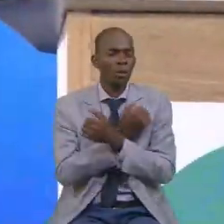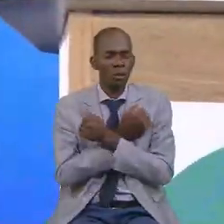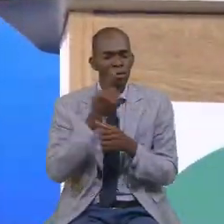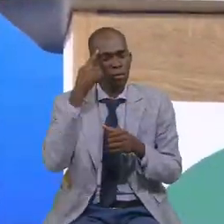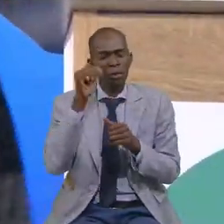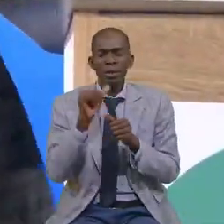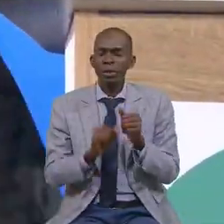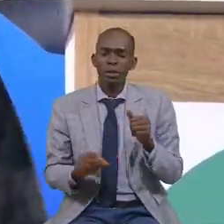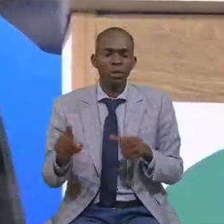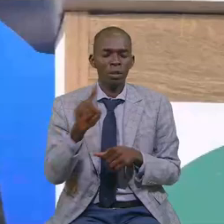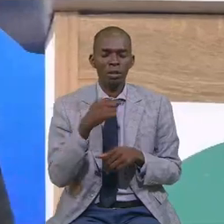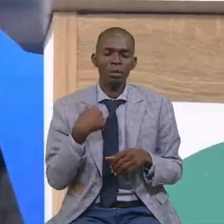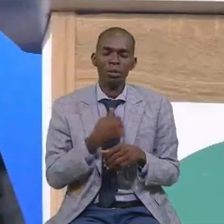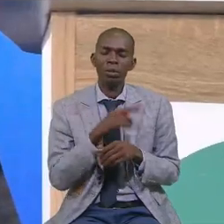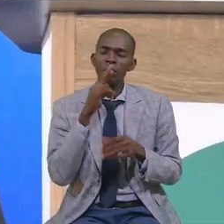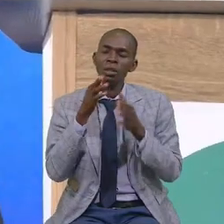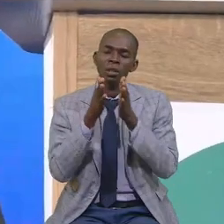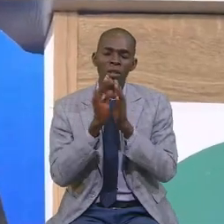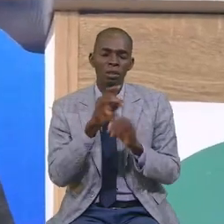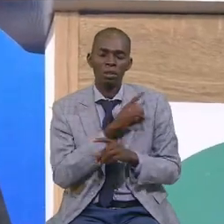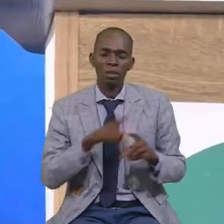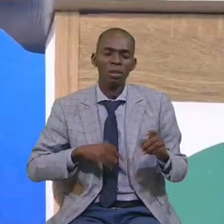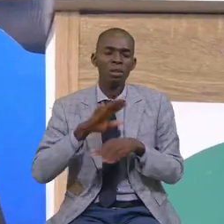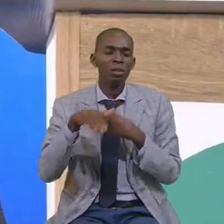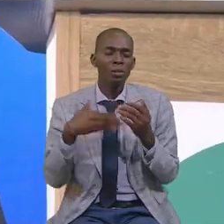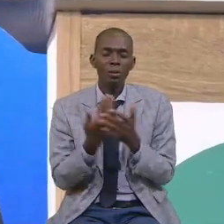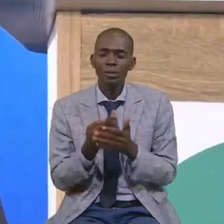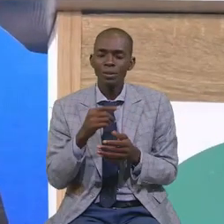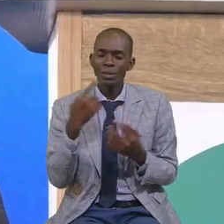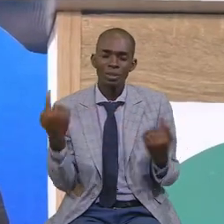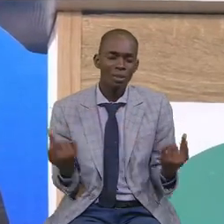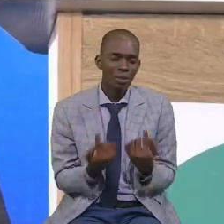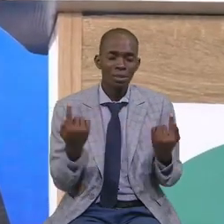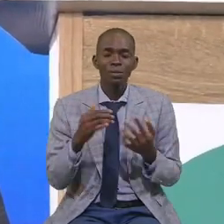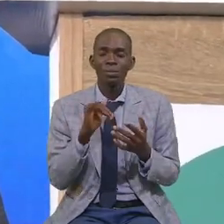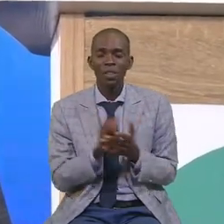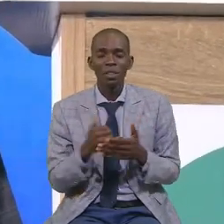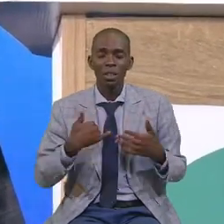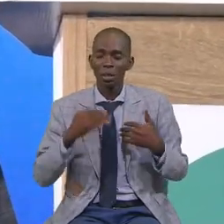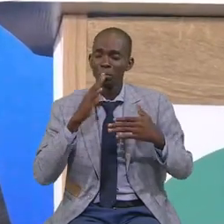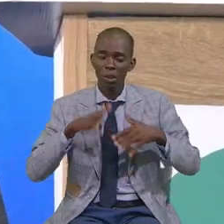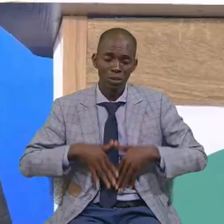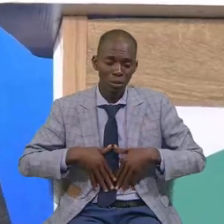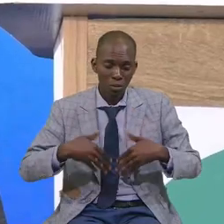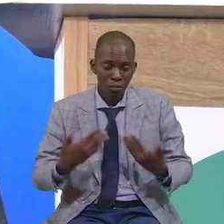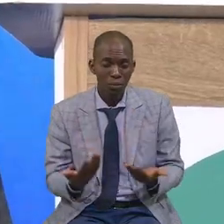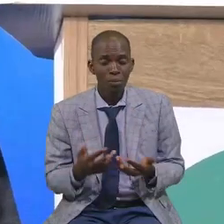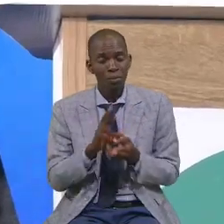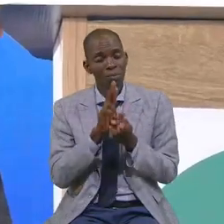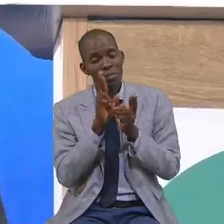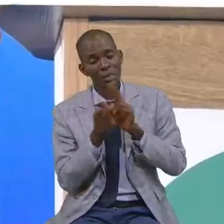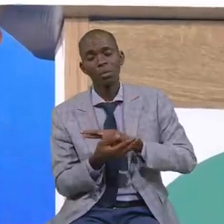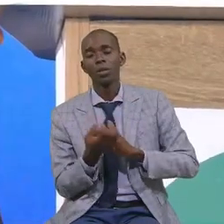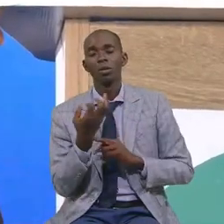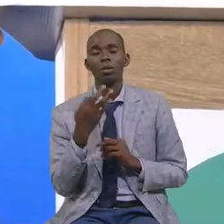everyone. We're asking, Lord, all these sins that have been confessed, repented of,